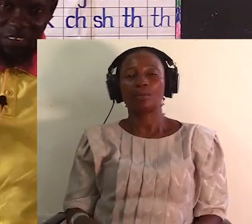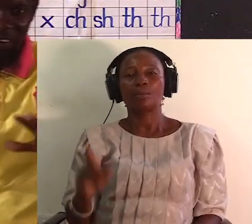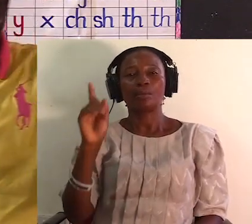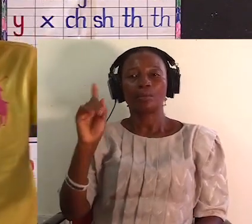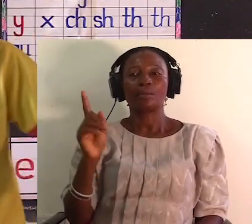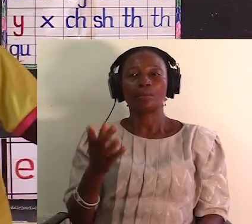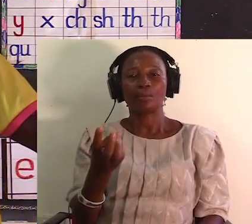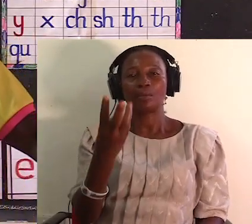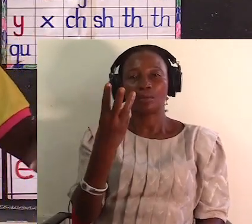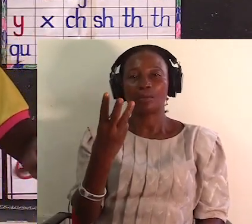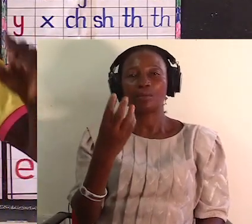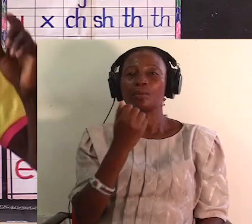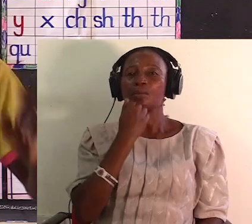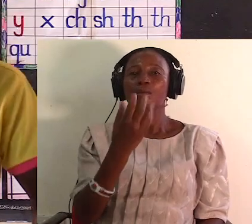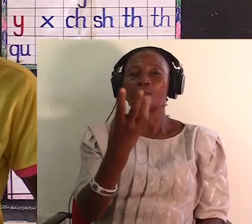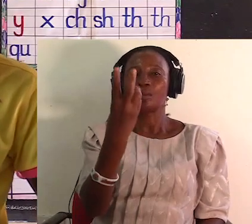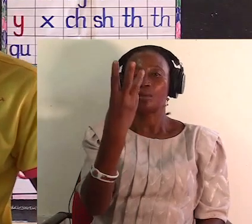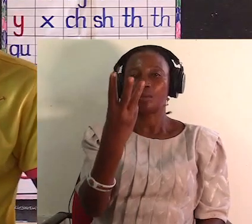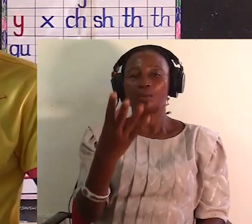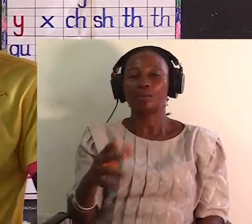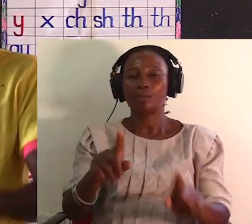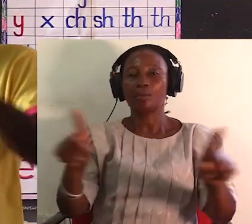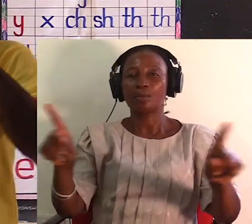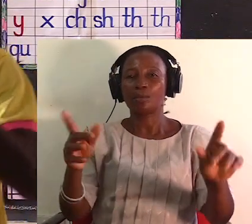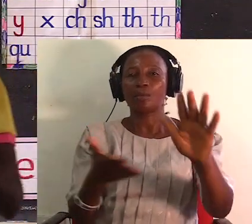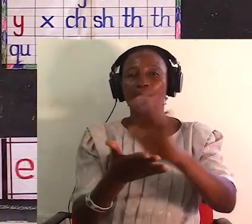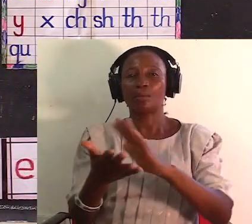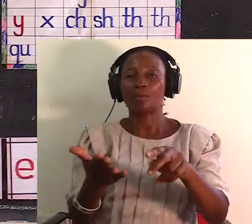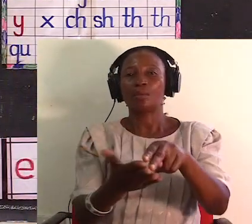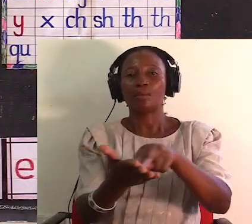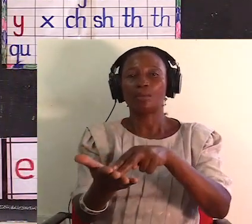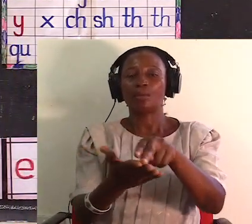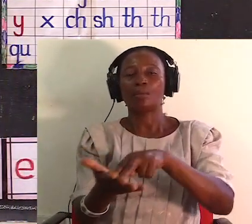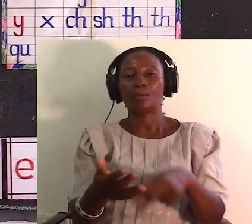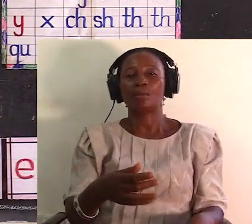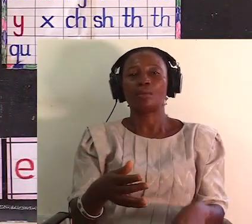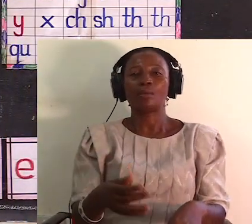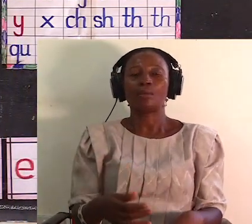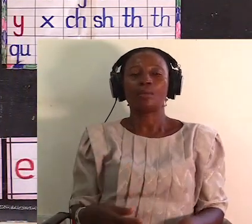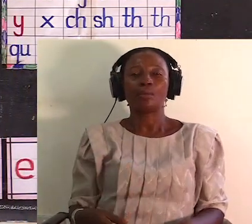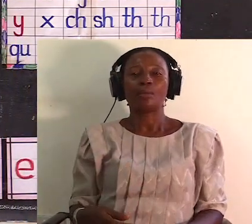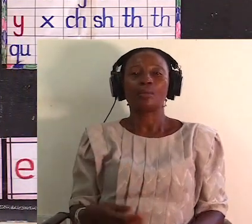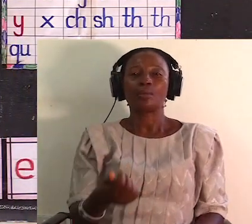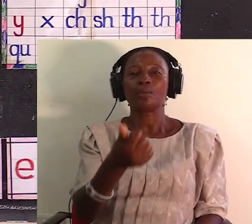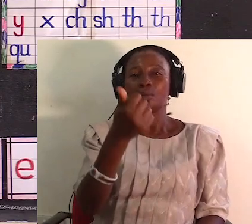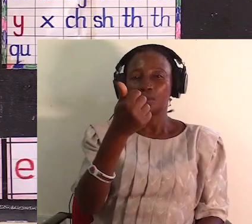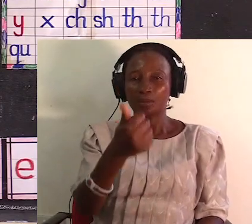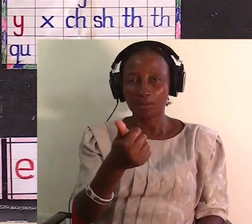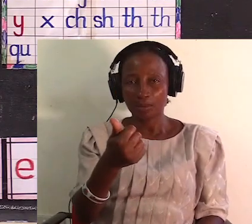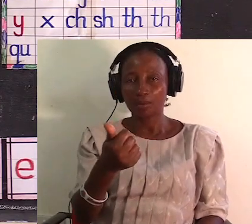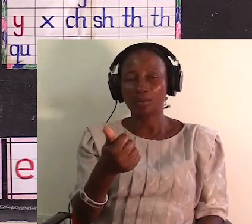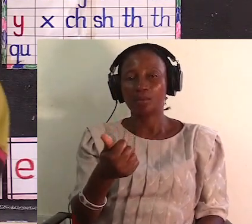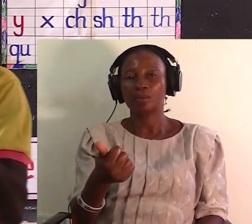have 3 different cards. So now, you need 6 blank